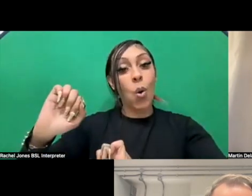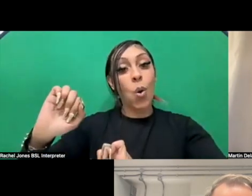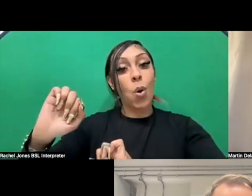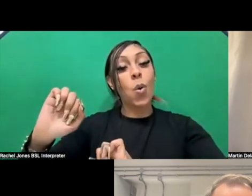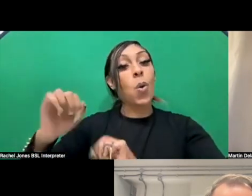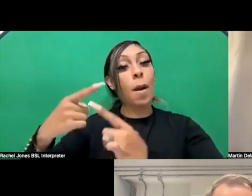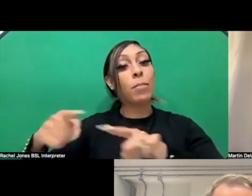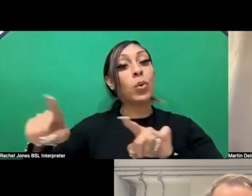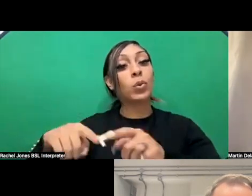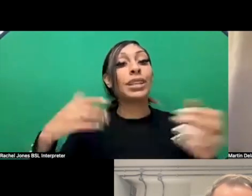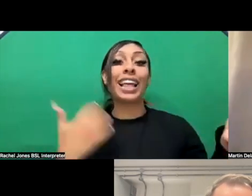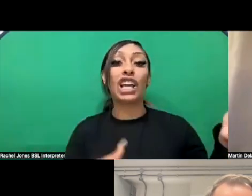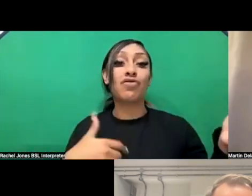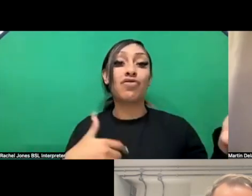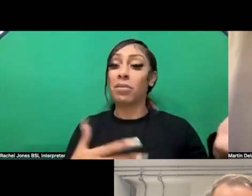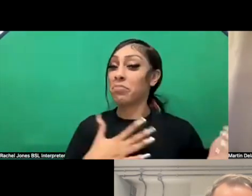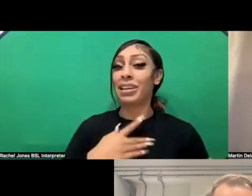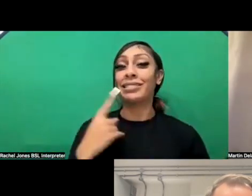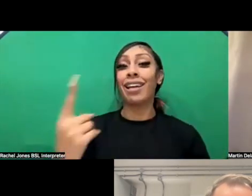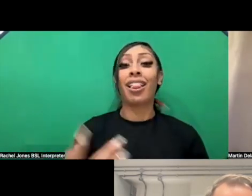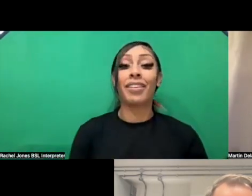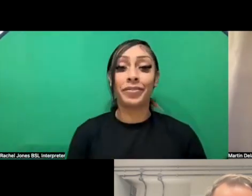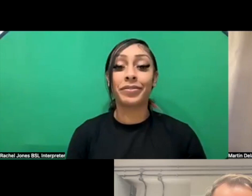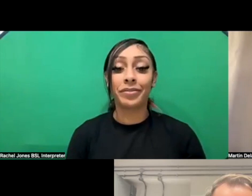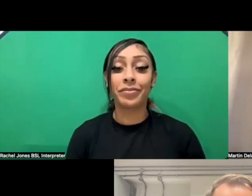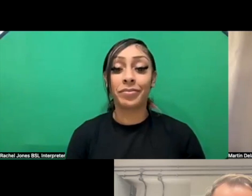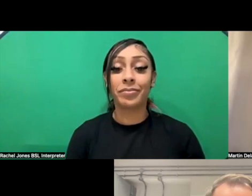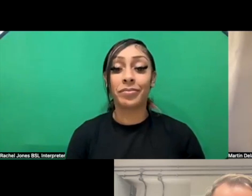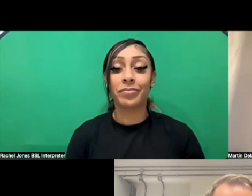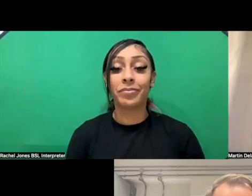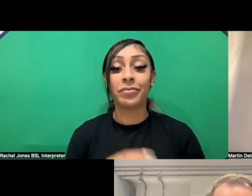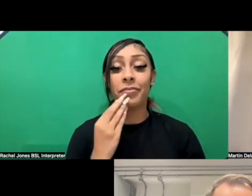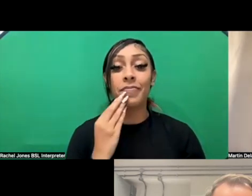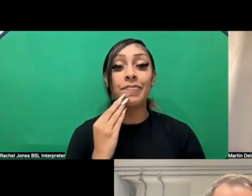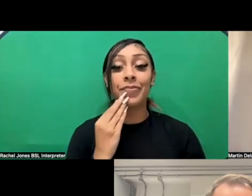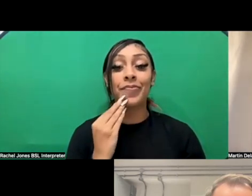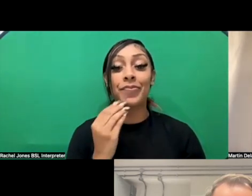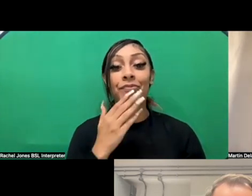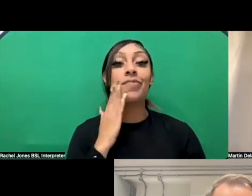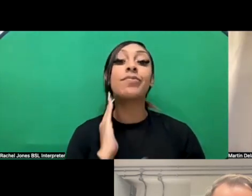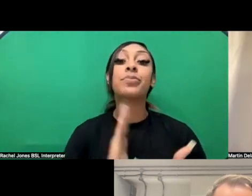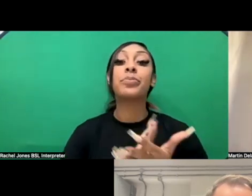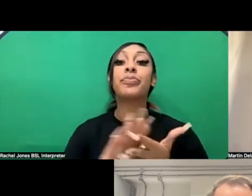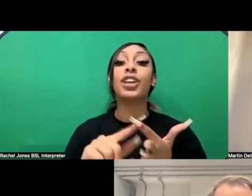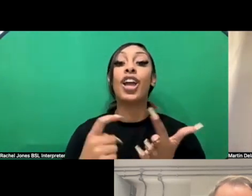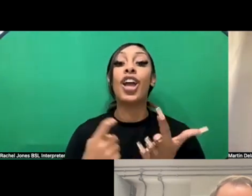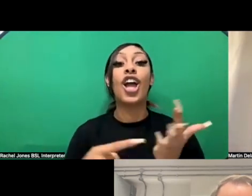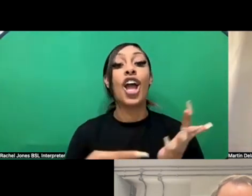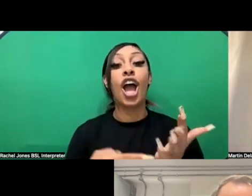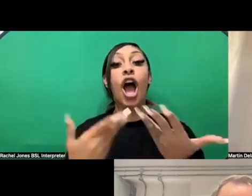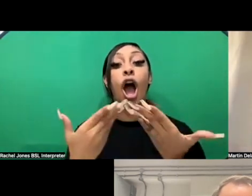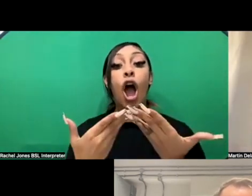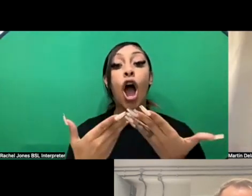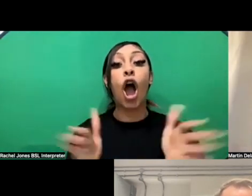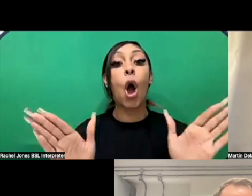they are welcome to do so. In fact, Geert has a very nice way of describing this. He says that open source